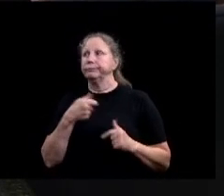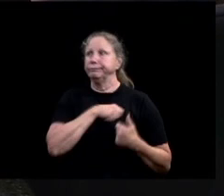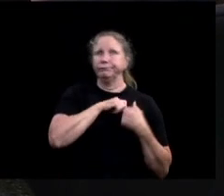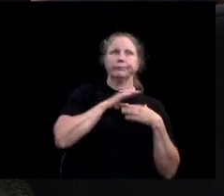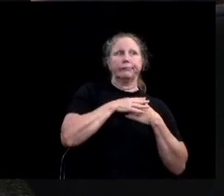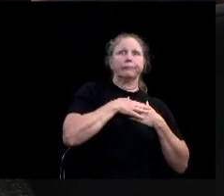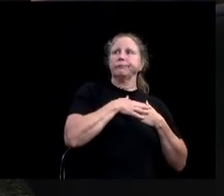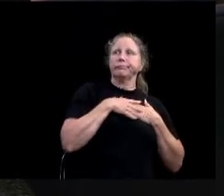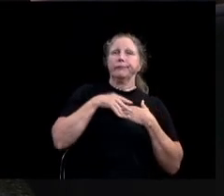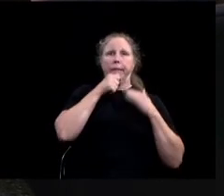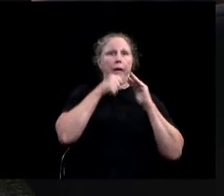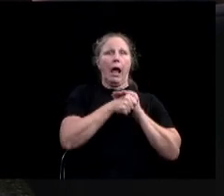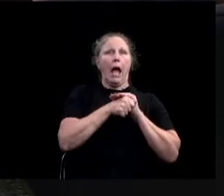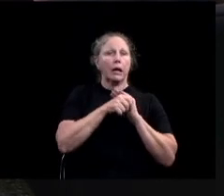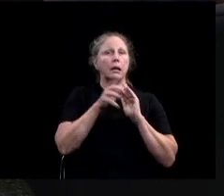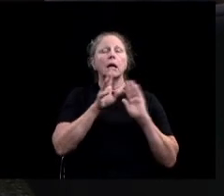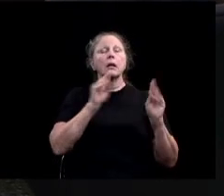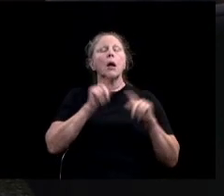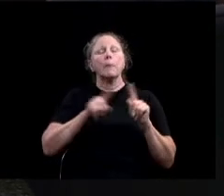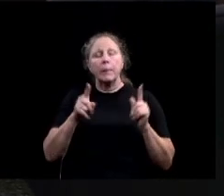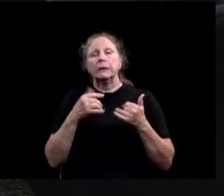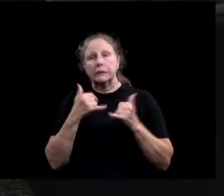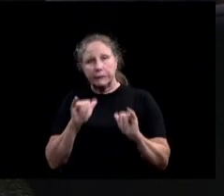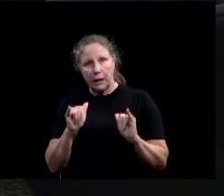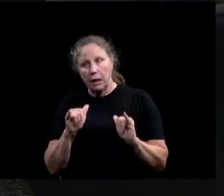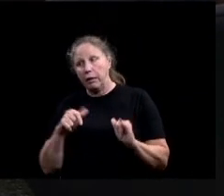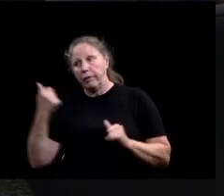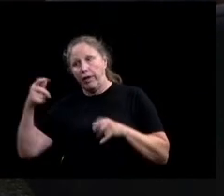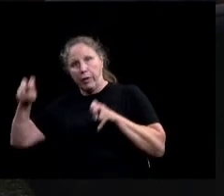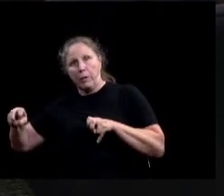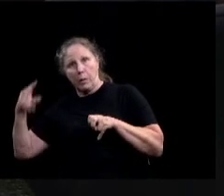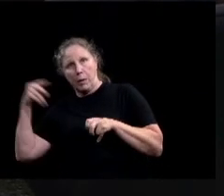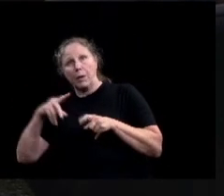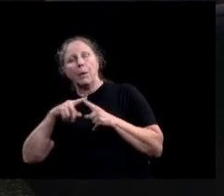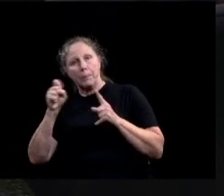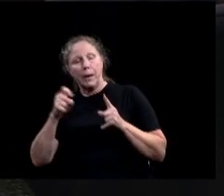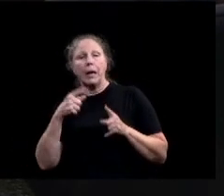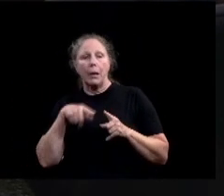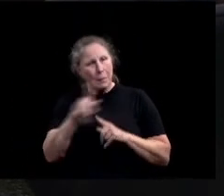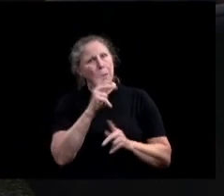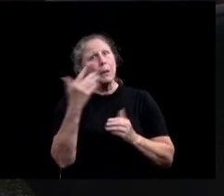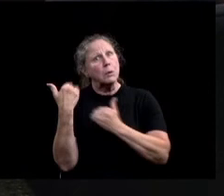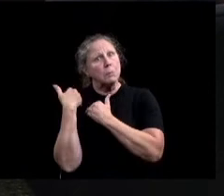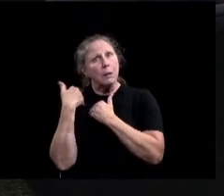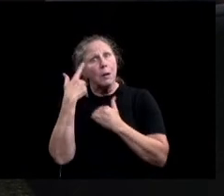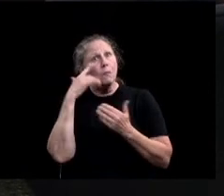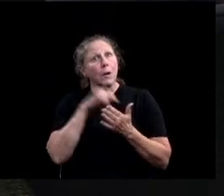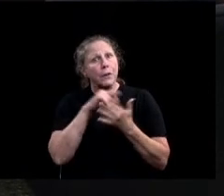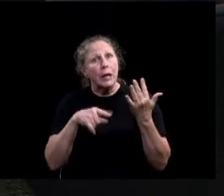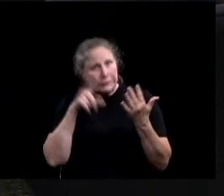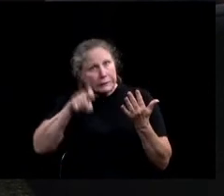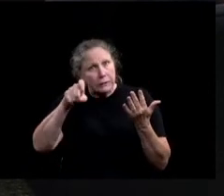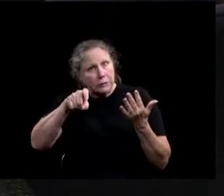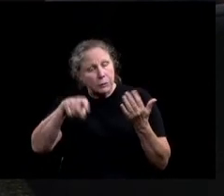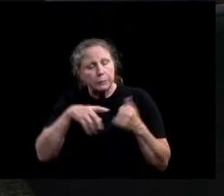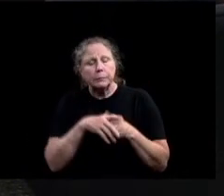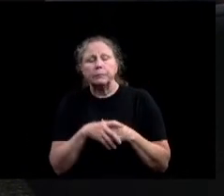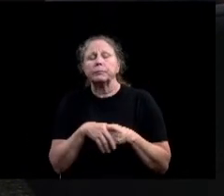nonetheless, it goes to holding our folks accountable. And so we, for the most part, we have